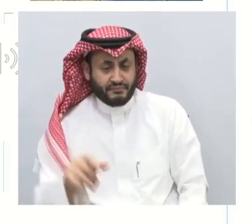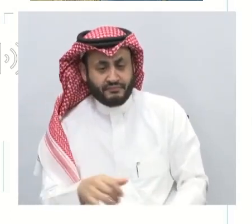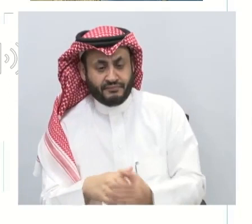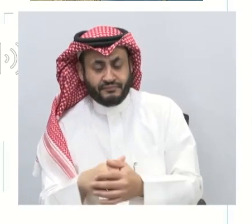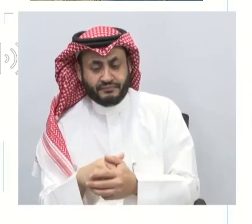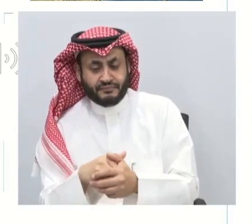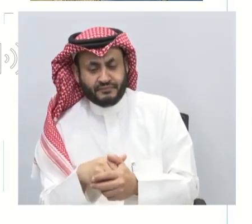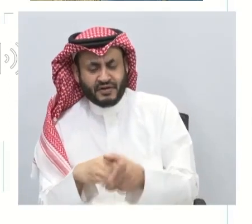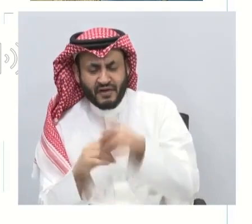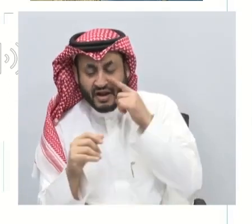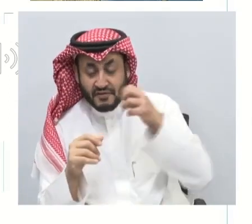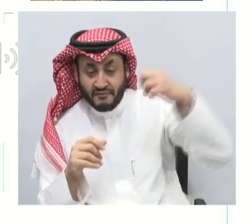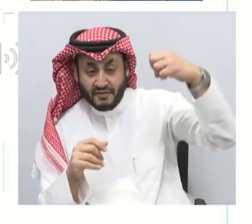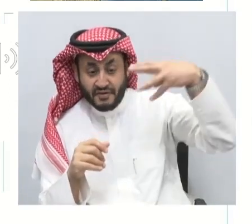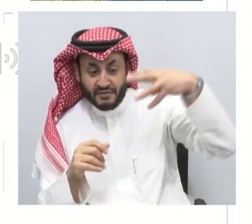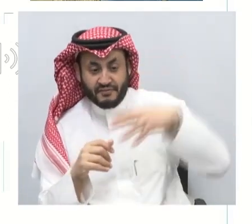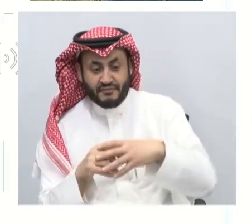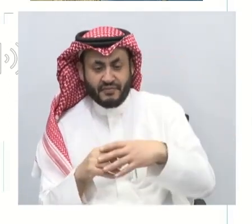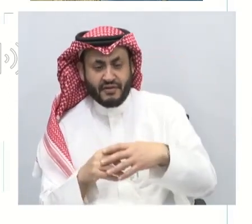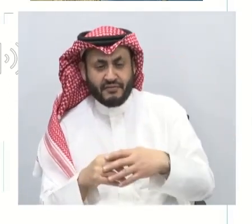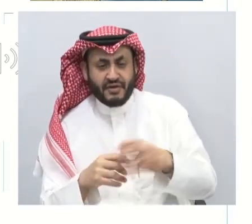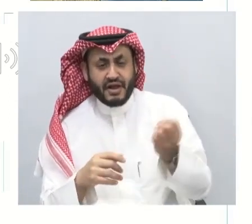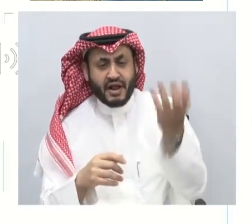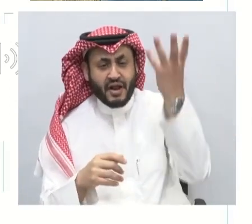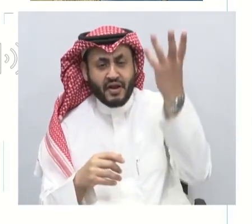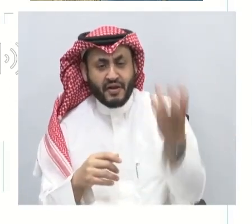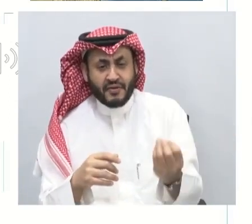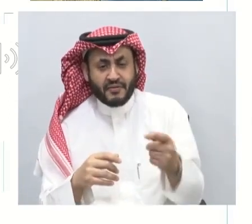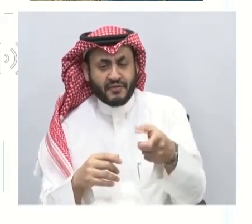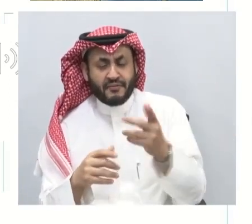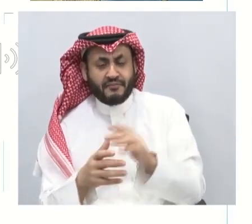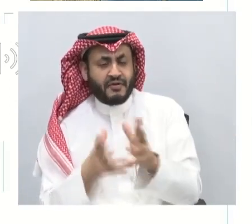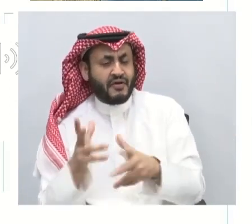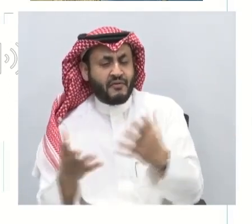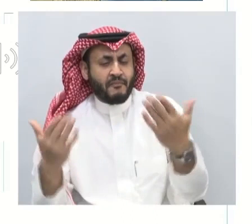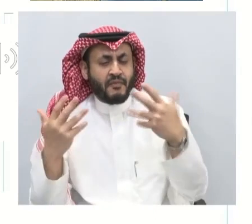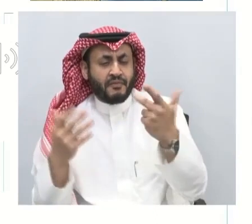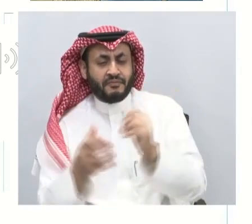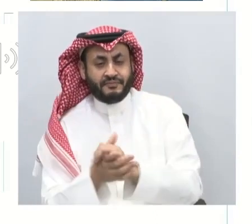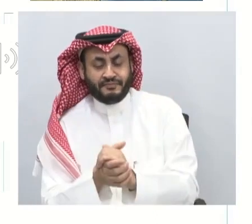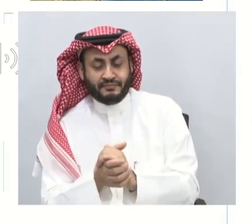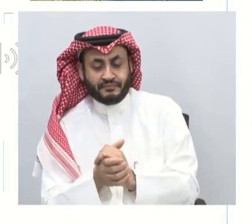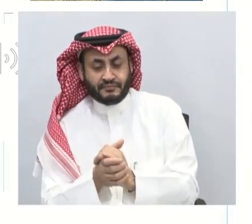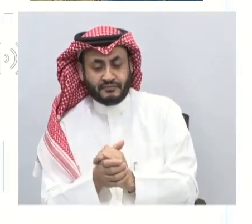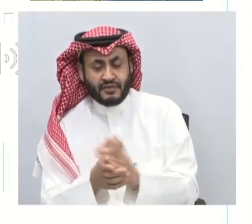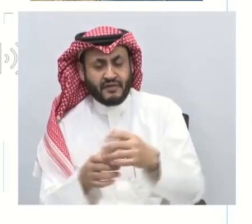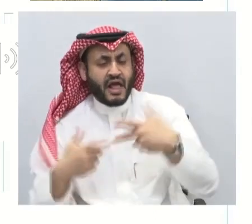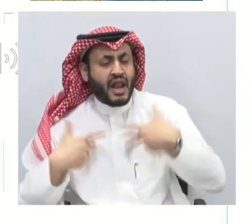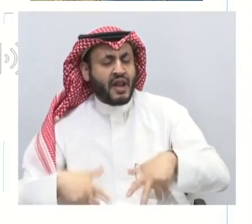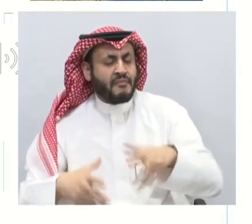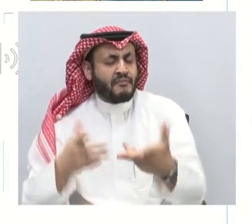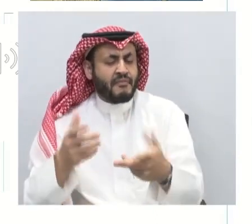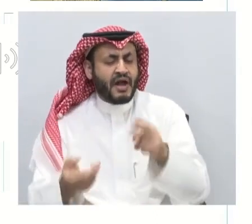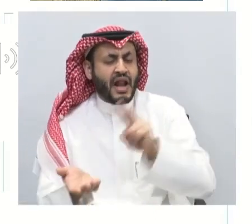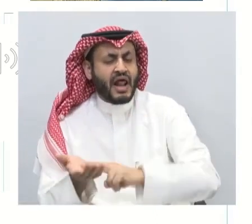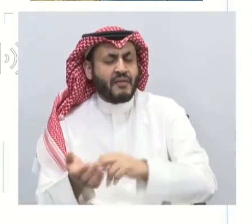sunny, and what is the weather going to be during day and during the night. Okay, also what you need,